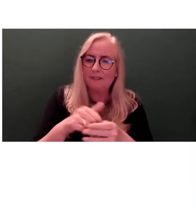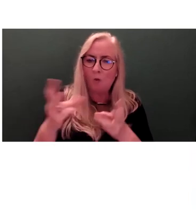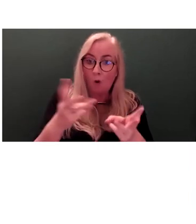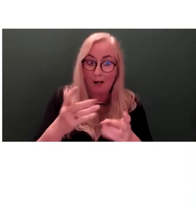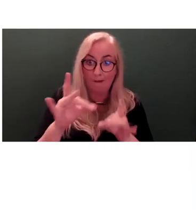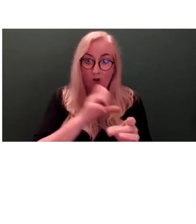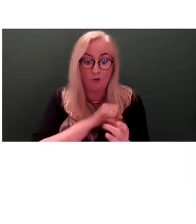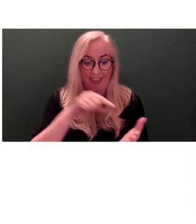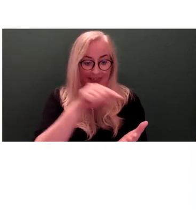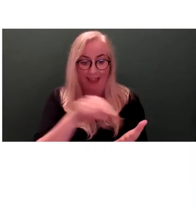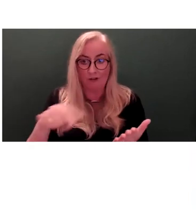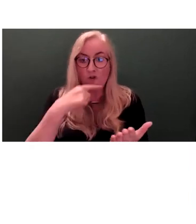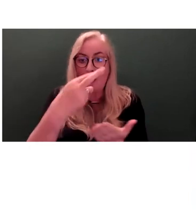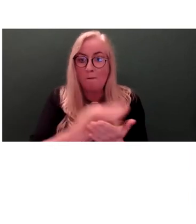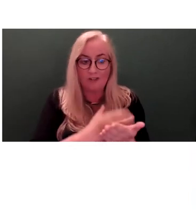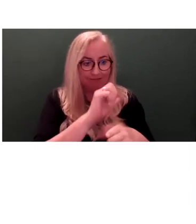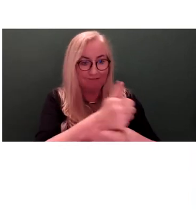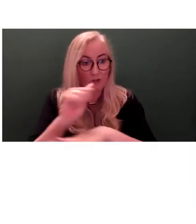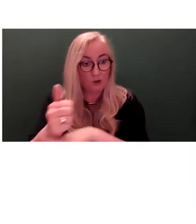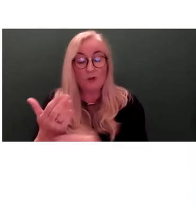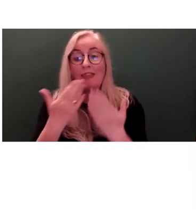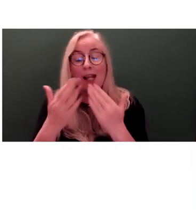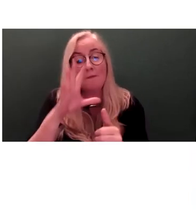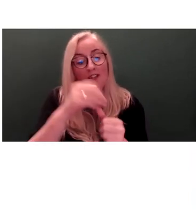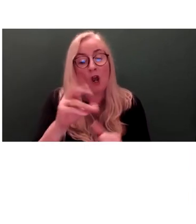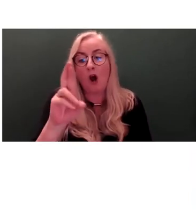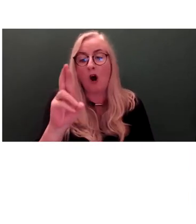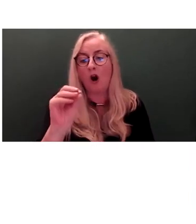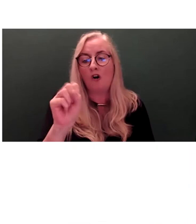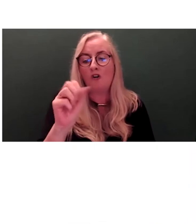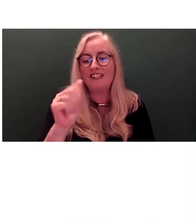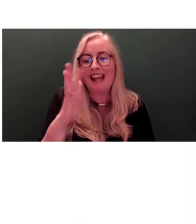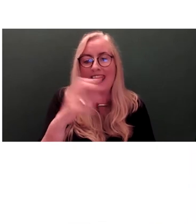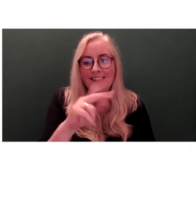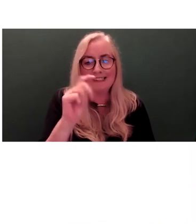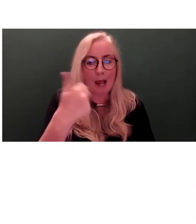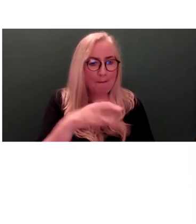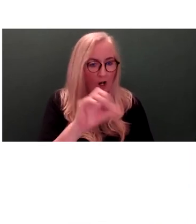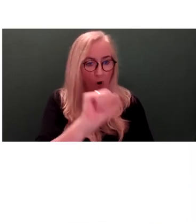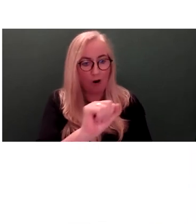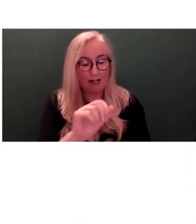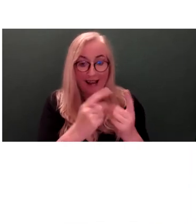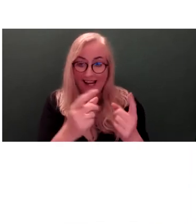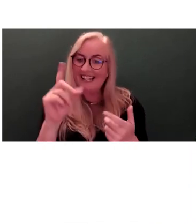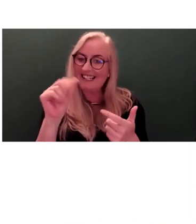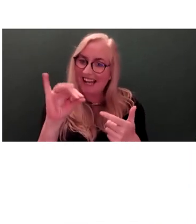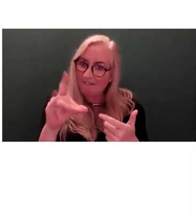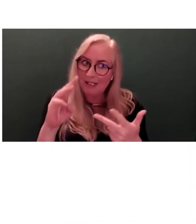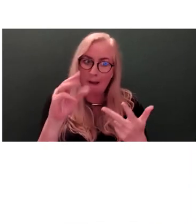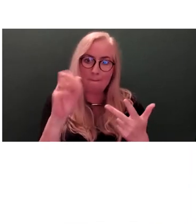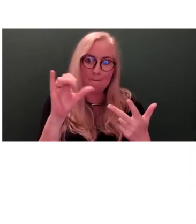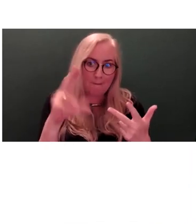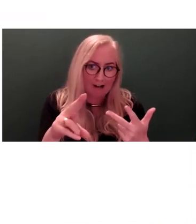reports to you. So thank you in particular to Rosalind Tamming and her team, including David Hallinan, Marion